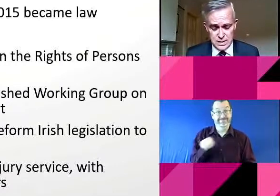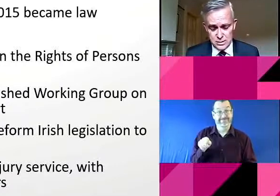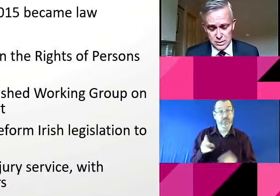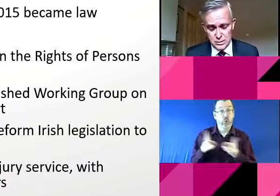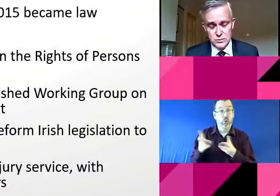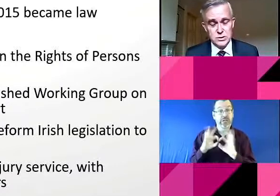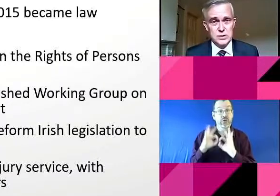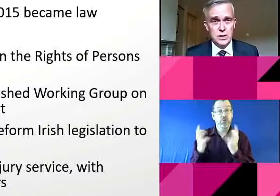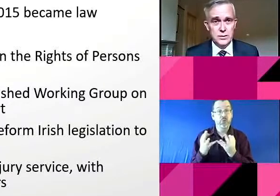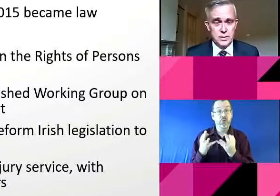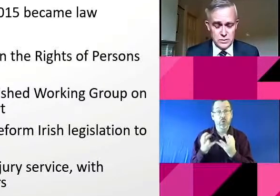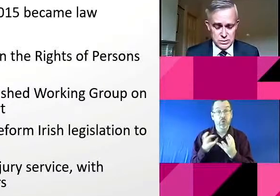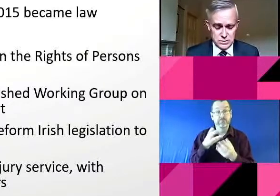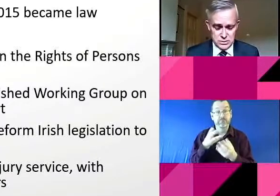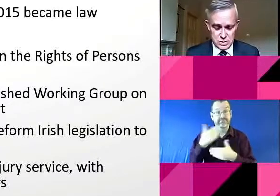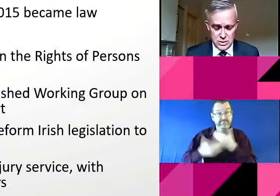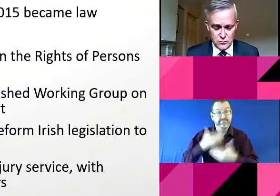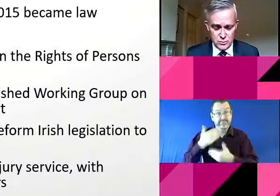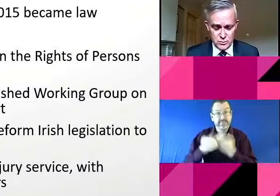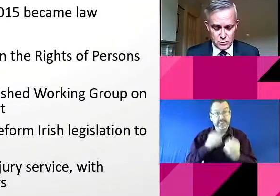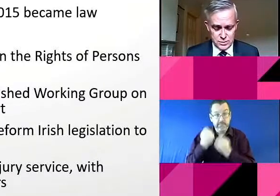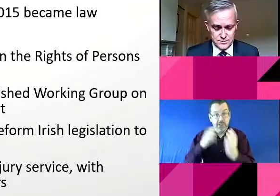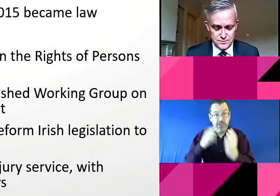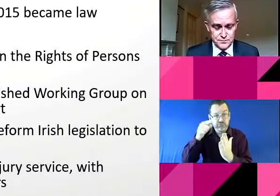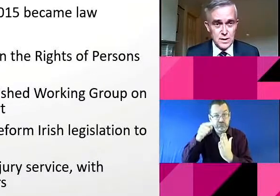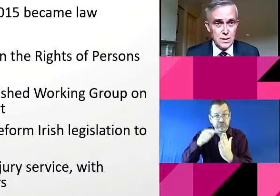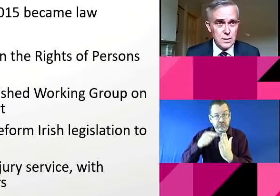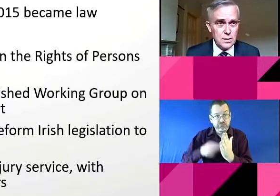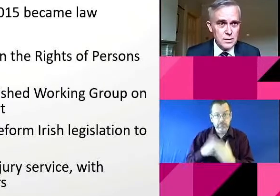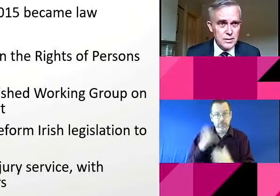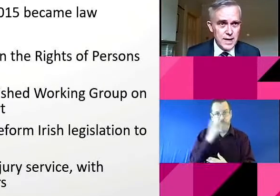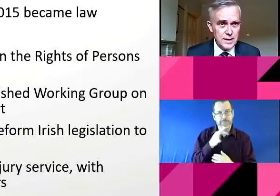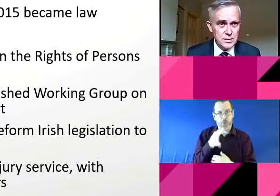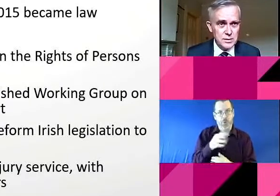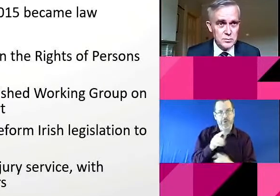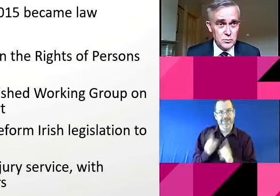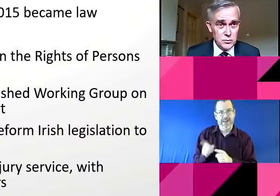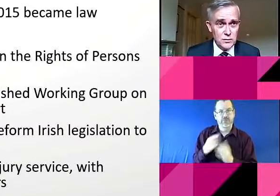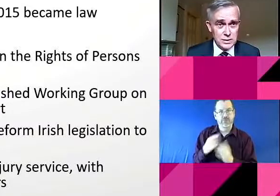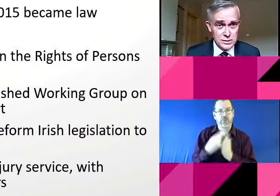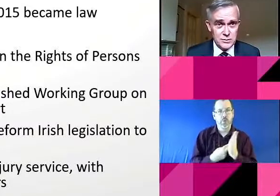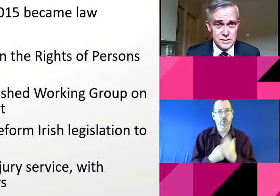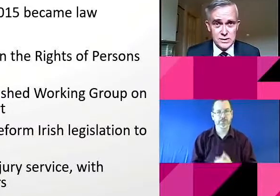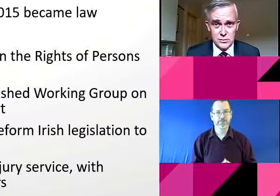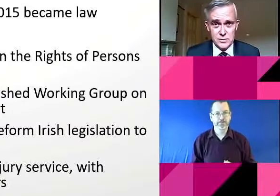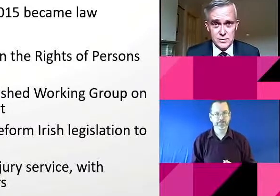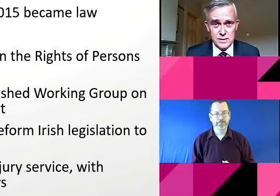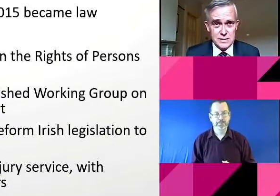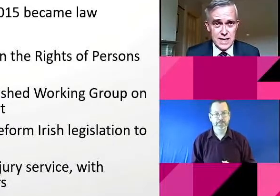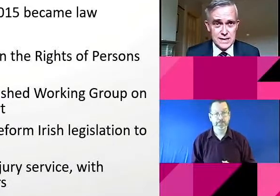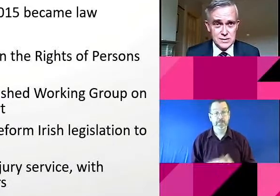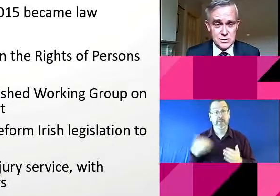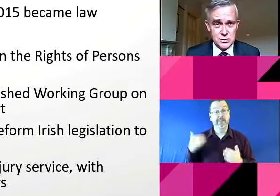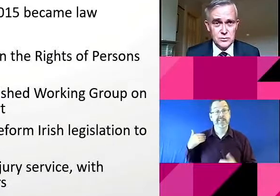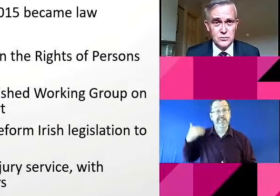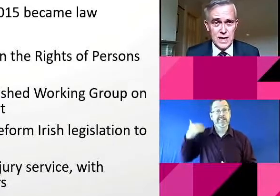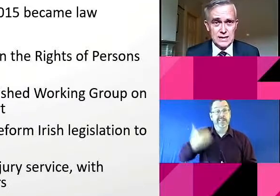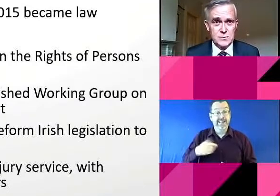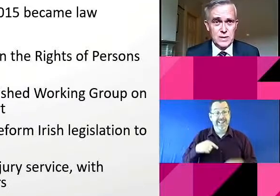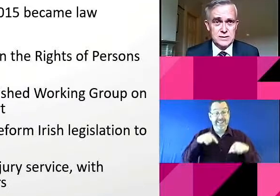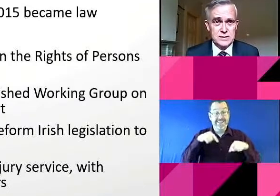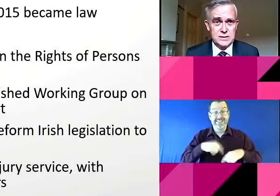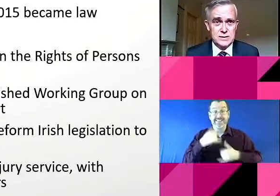group's conclusions on the Commission's report. Then moving to this year, the last